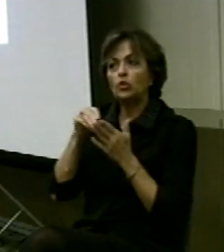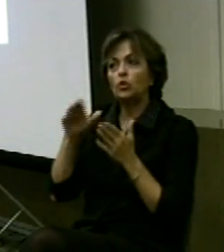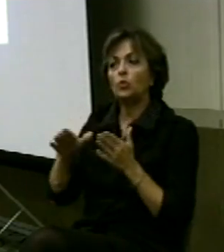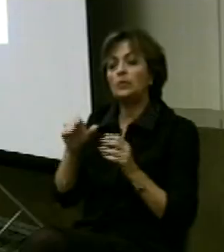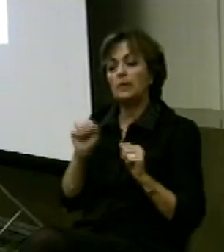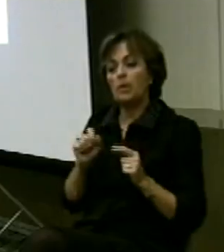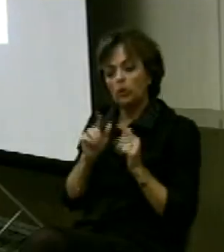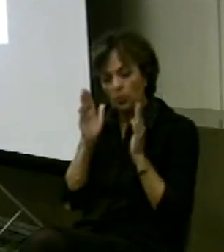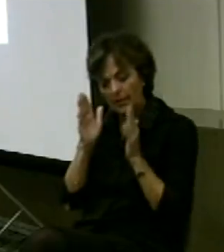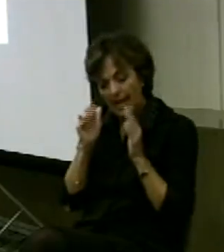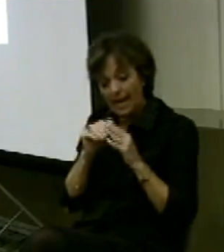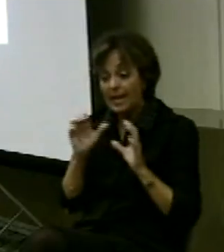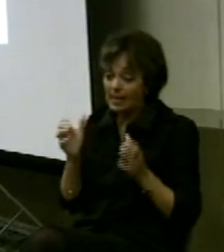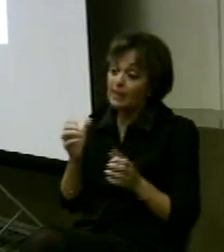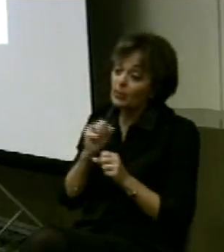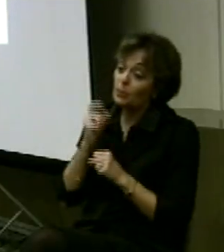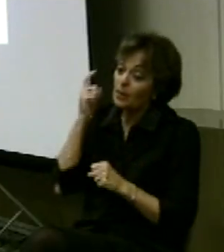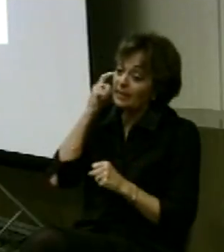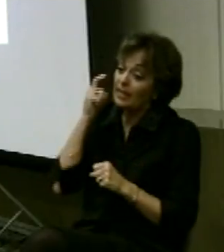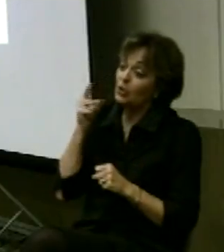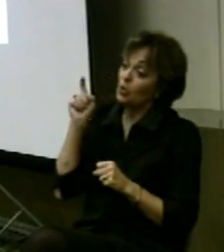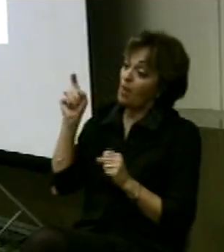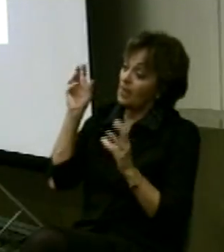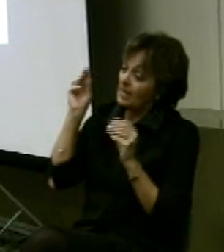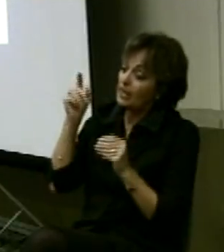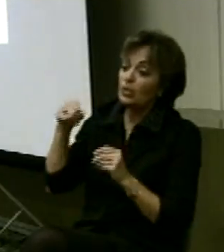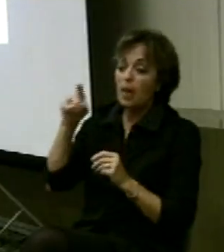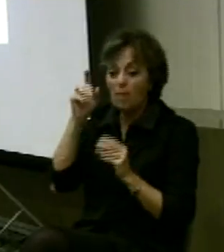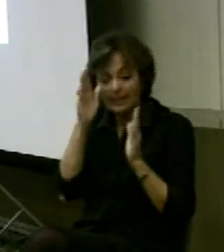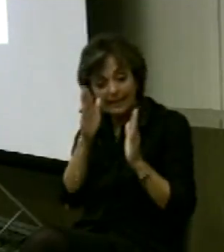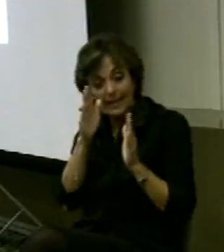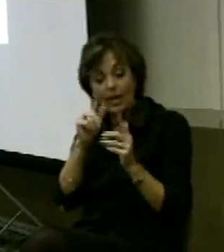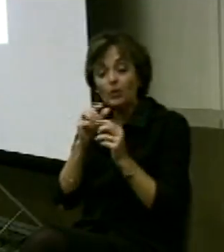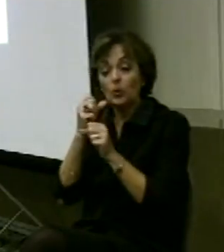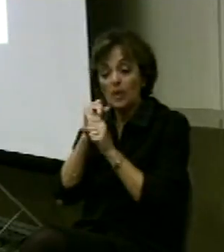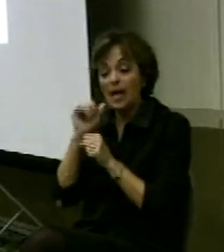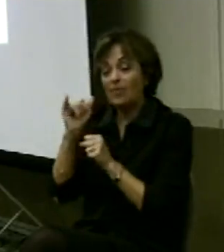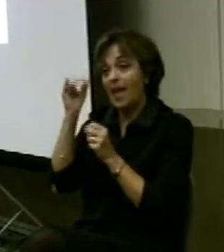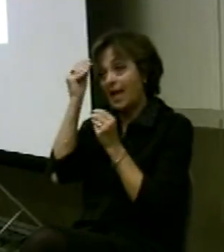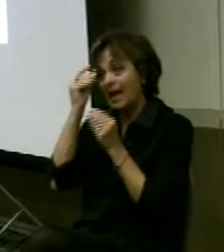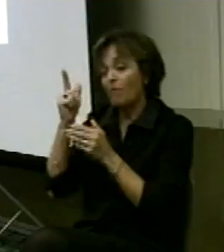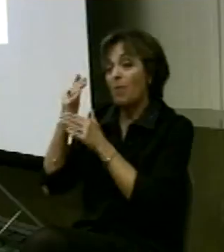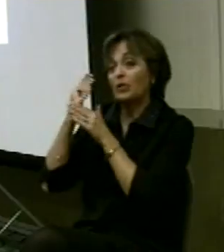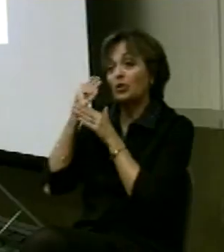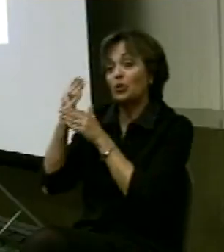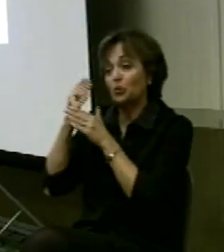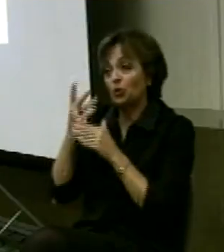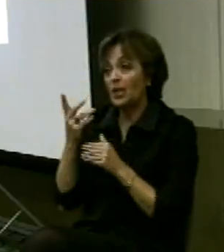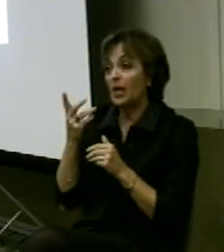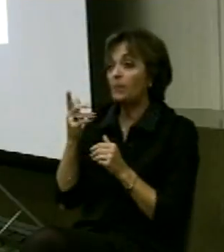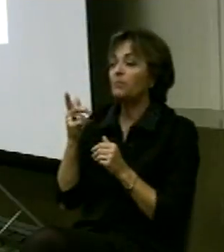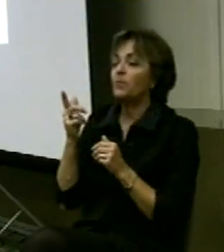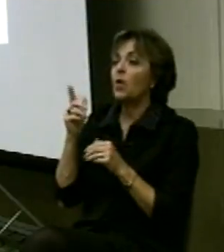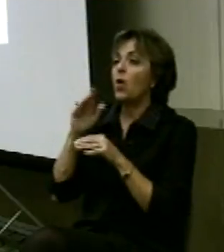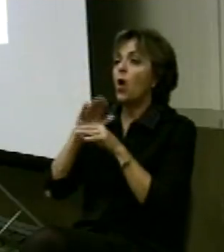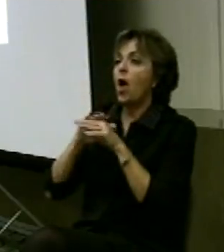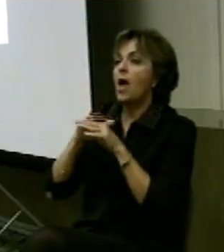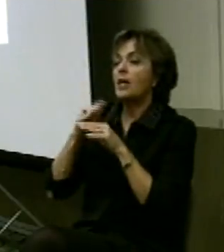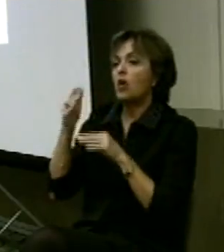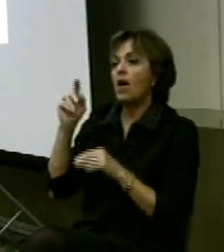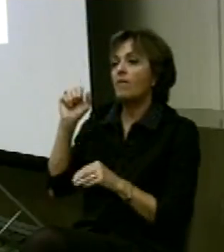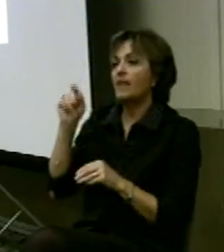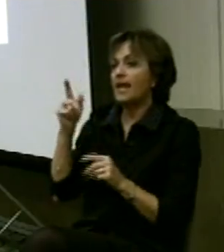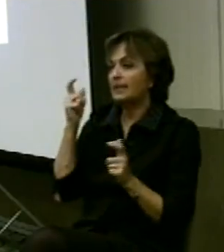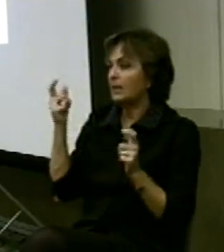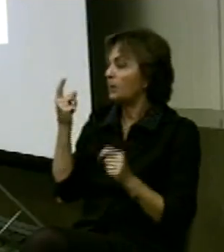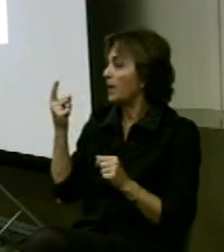sense because you are trying to teach them, so they need to attend in order to obtain the information you're sharing with them. So on and off task is a big one, which is